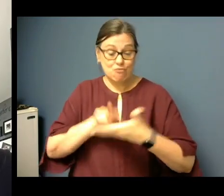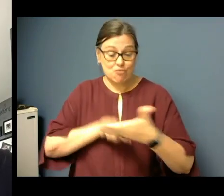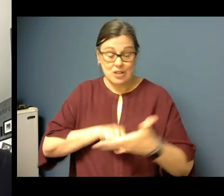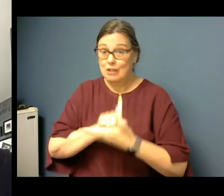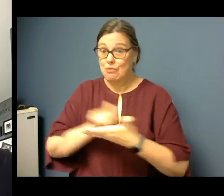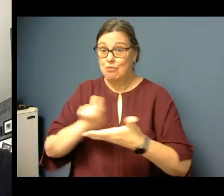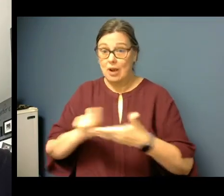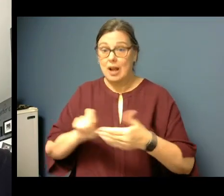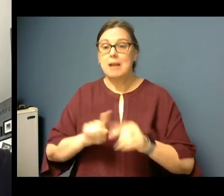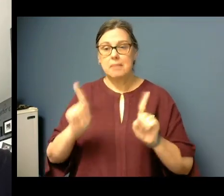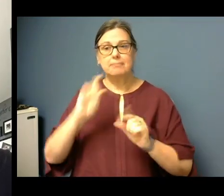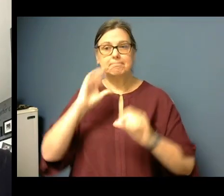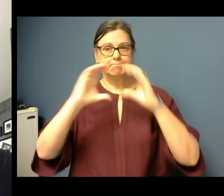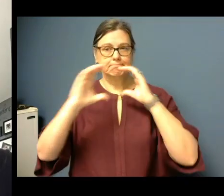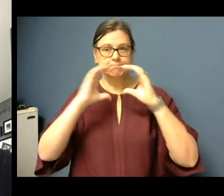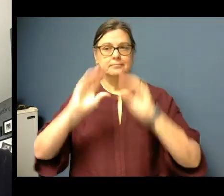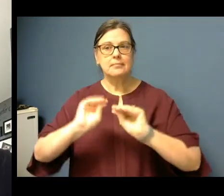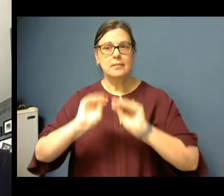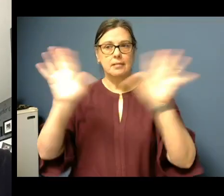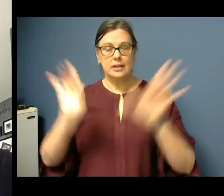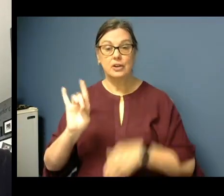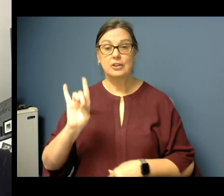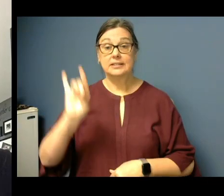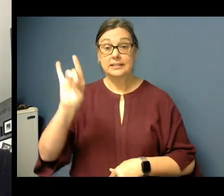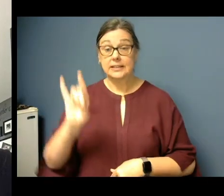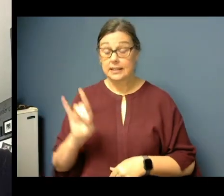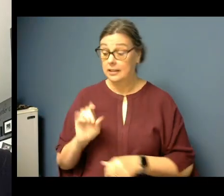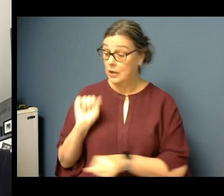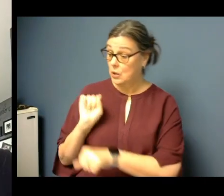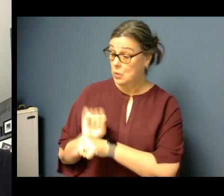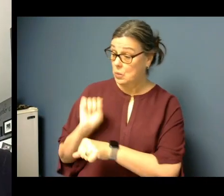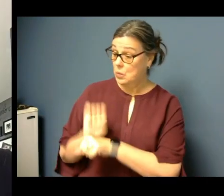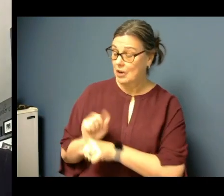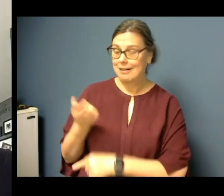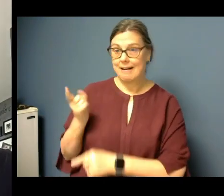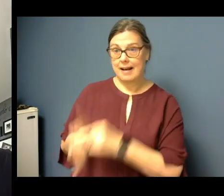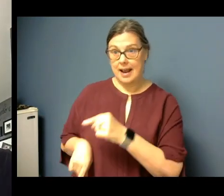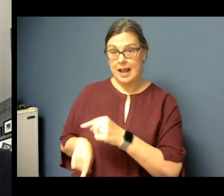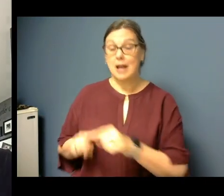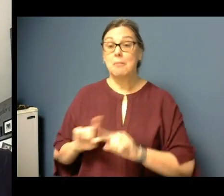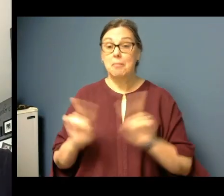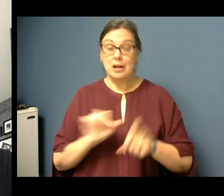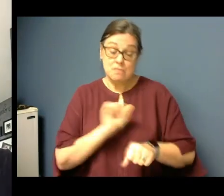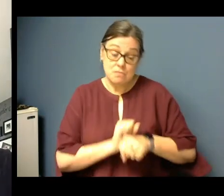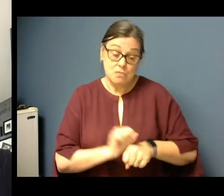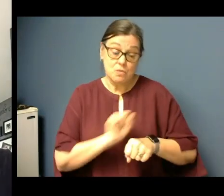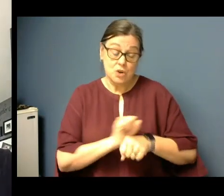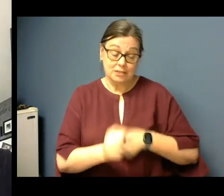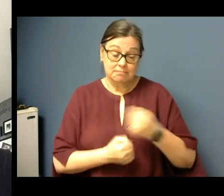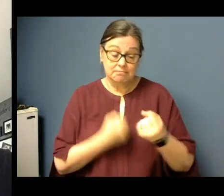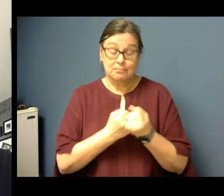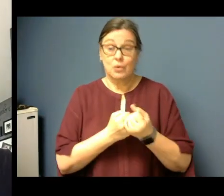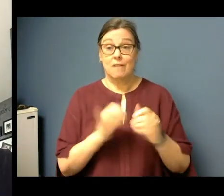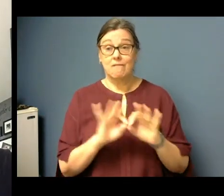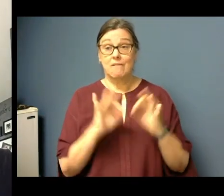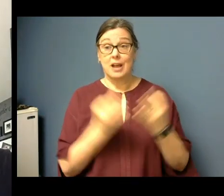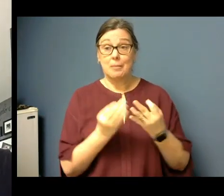allowed to work but still supported their families, or who worked all day but weren't paid as much as